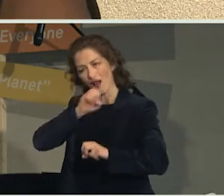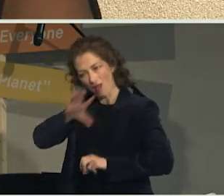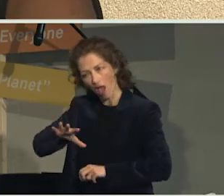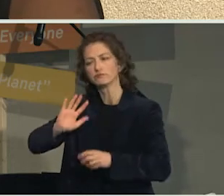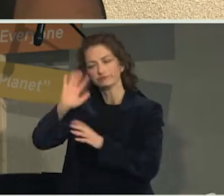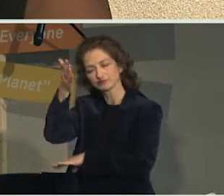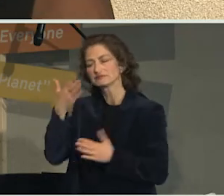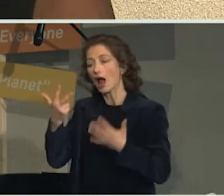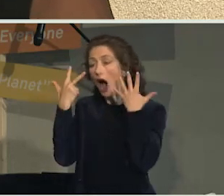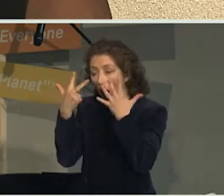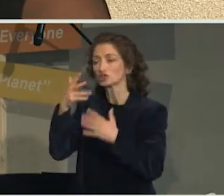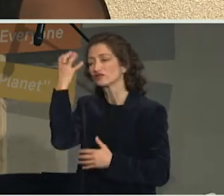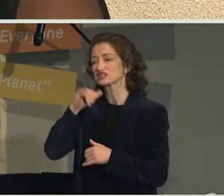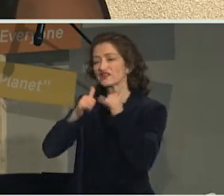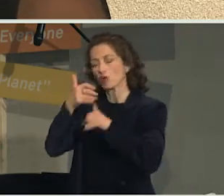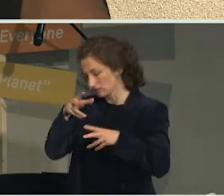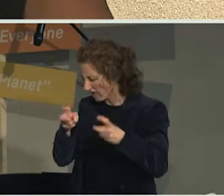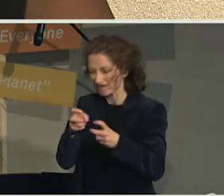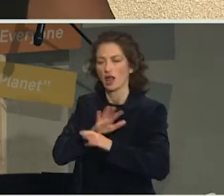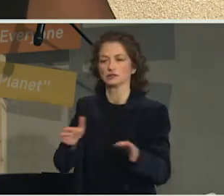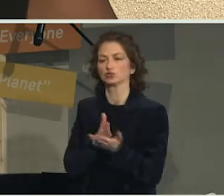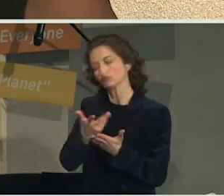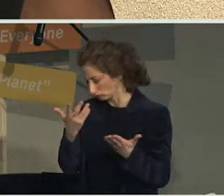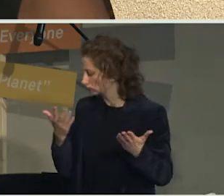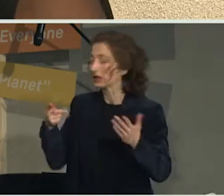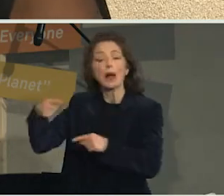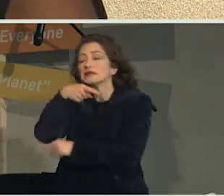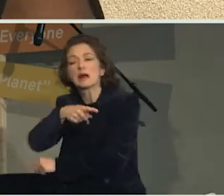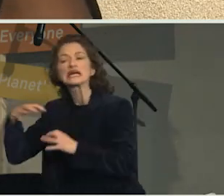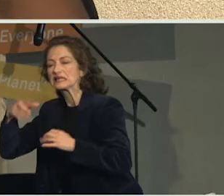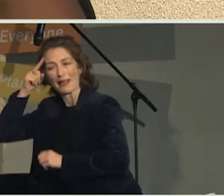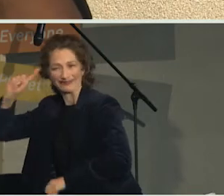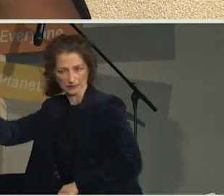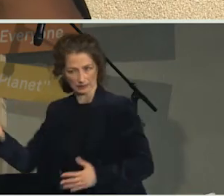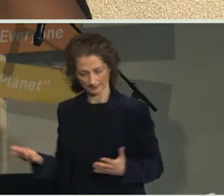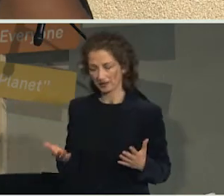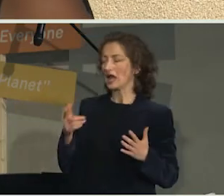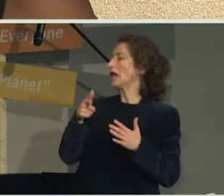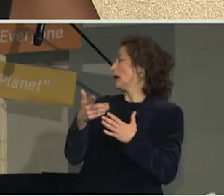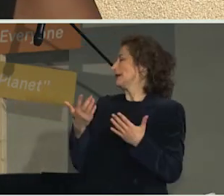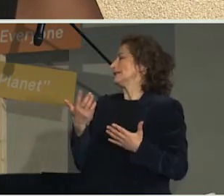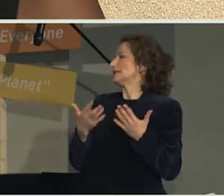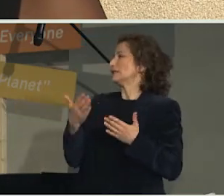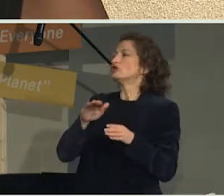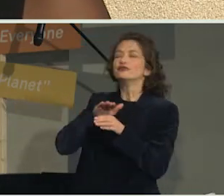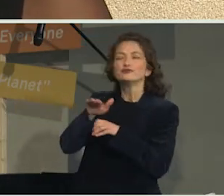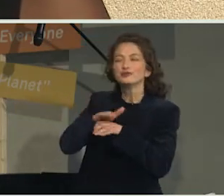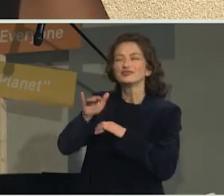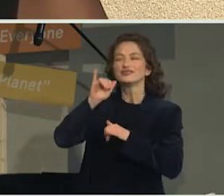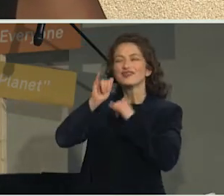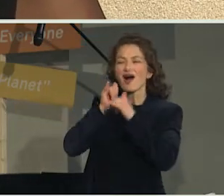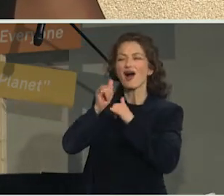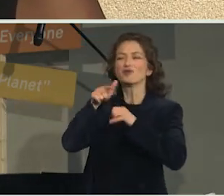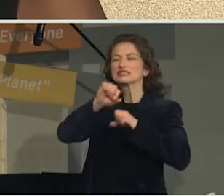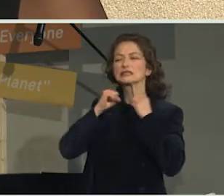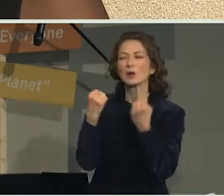ways that the war on immigration overlooked consequences of status insecurity for immigrant and refugee women and girls,